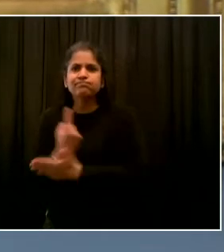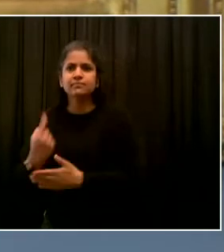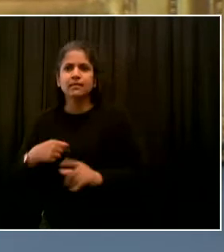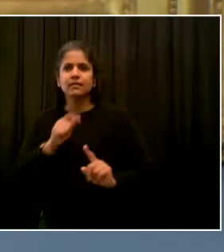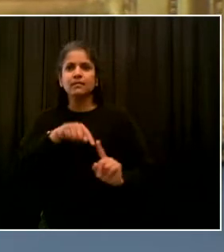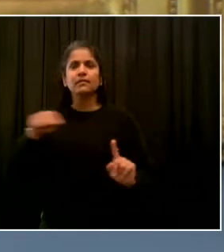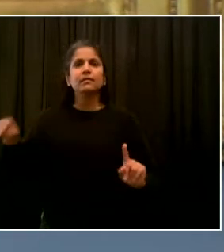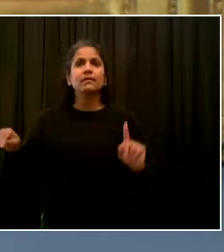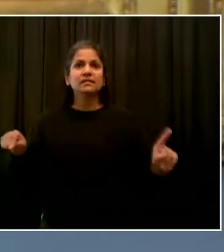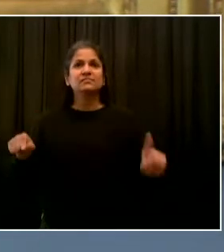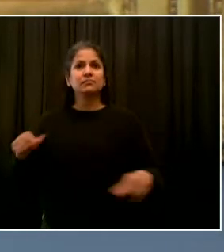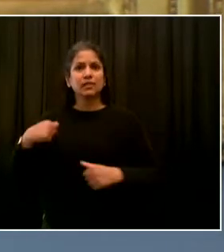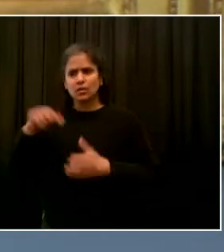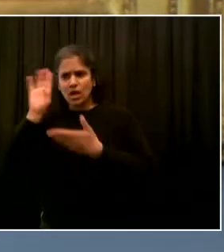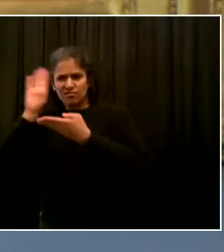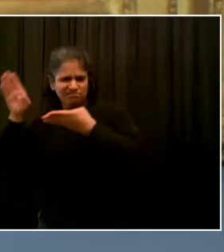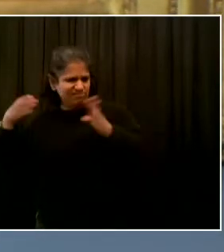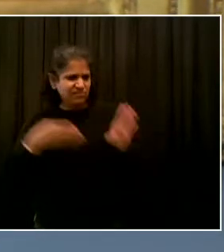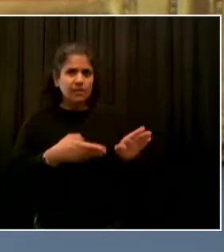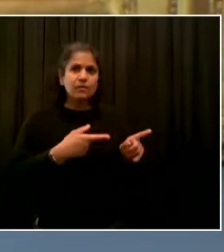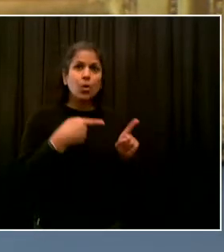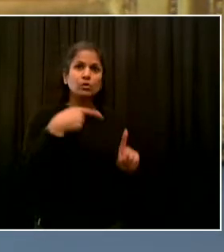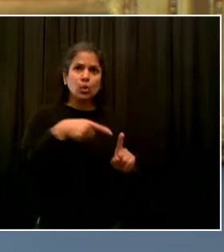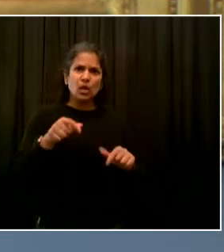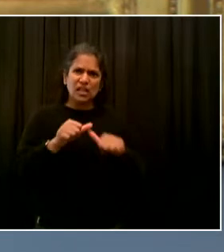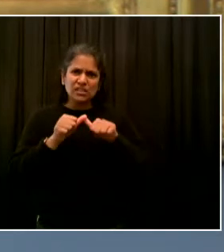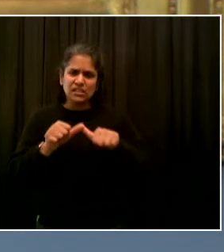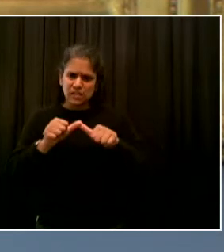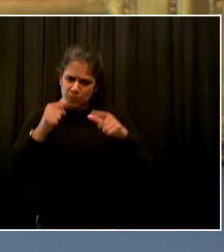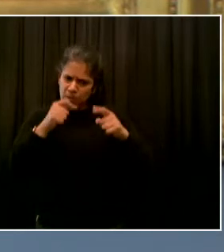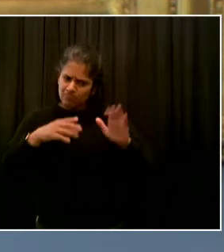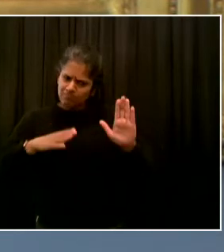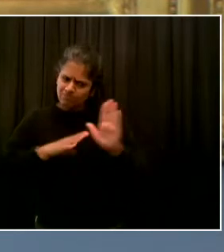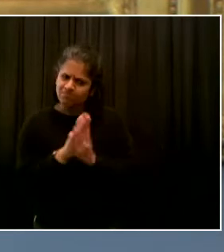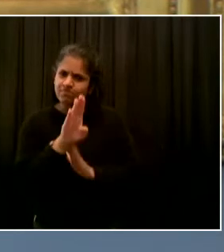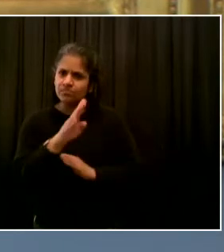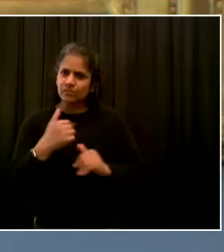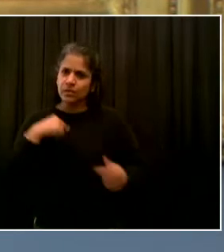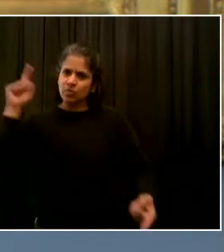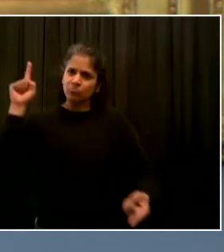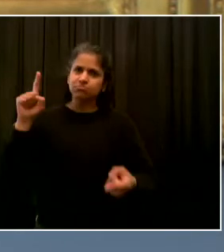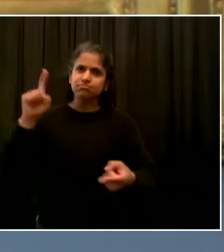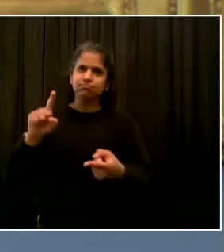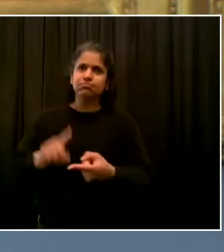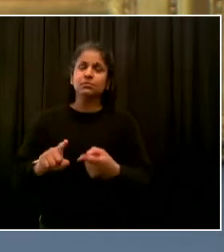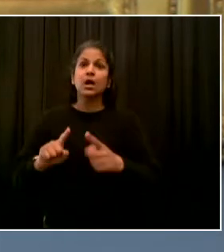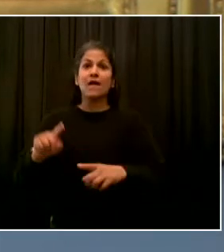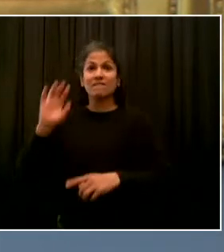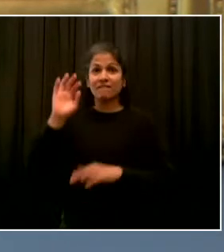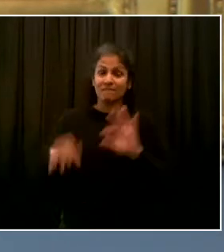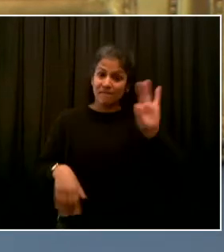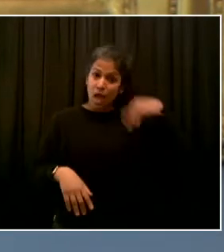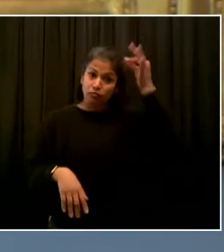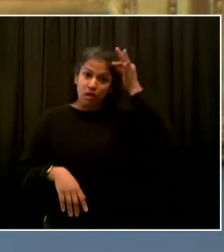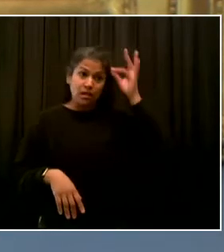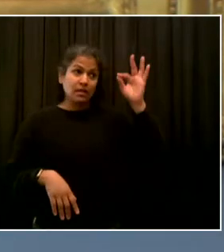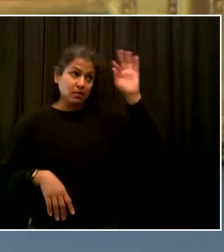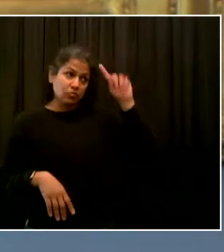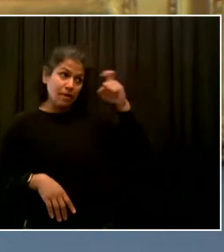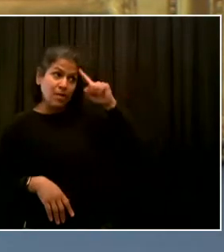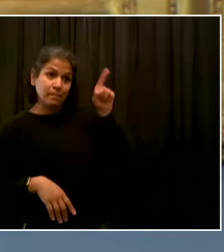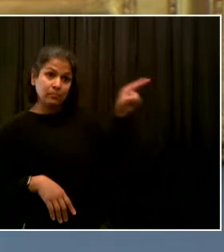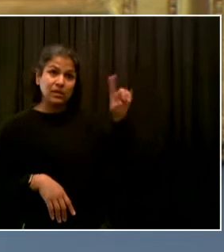not going to continue the success that we have. And we need the federal government. They must play a role. We need